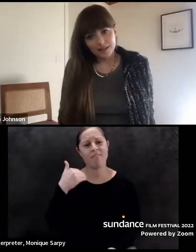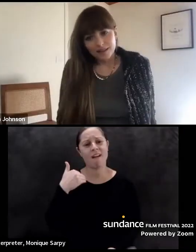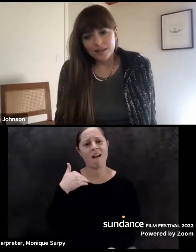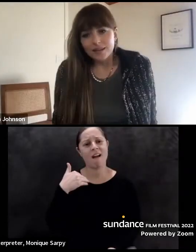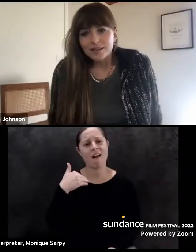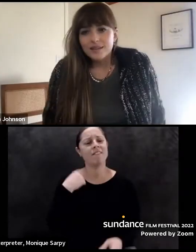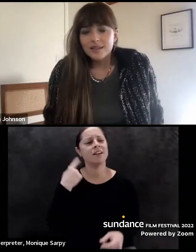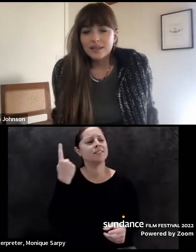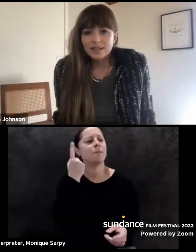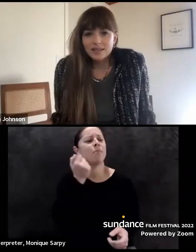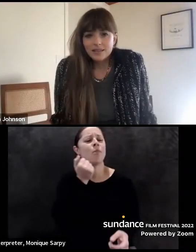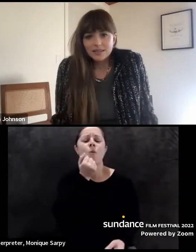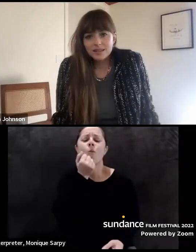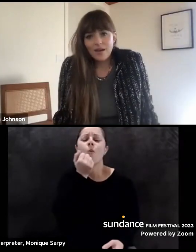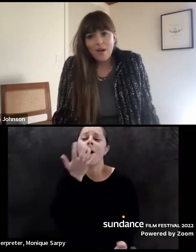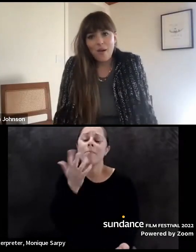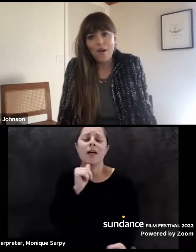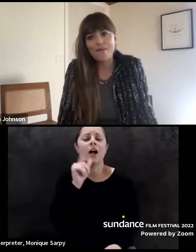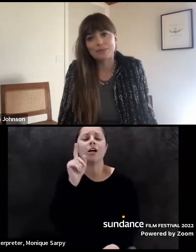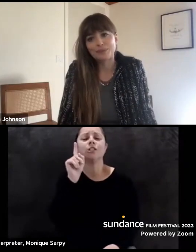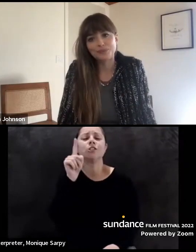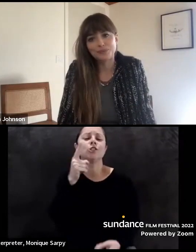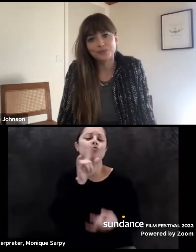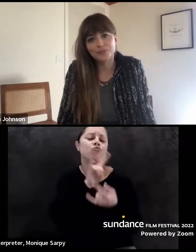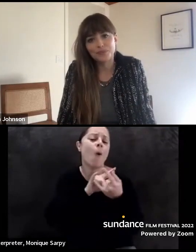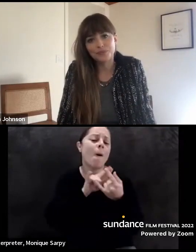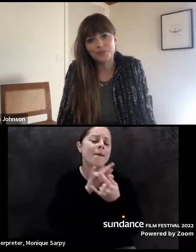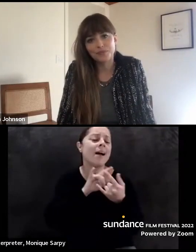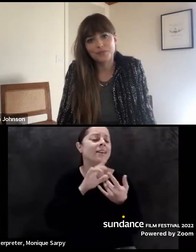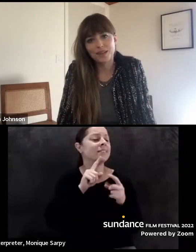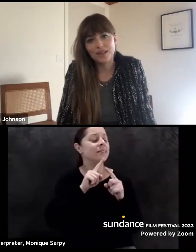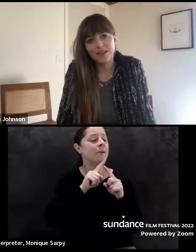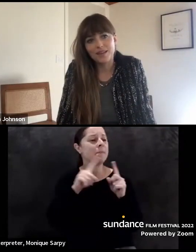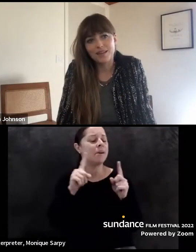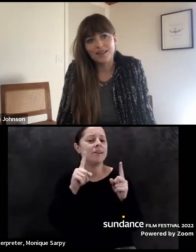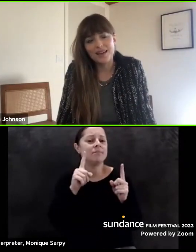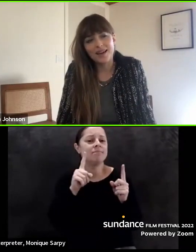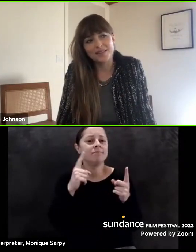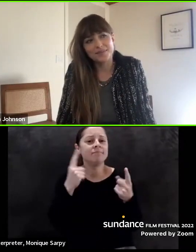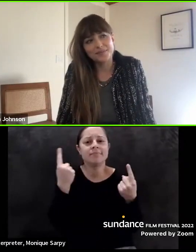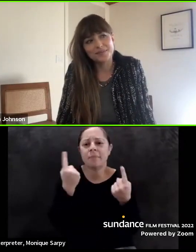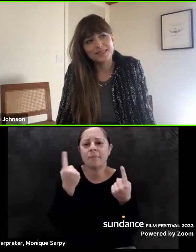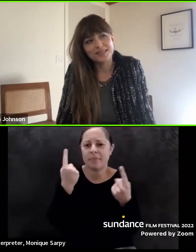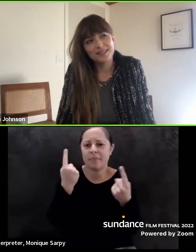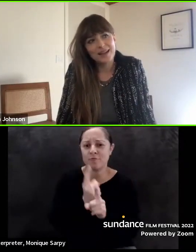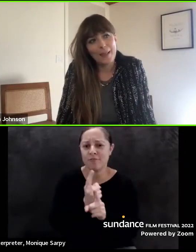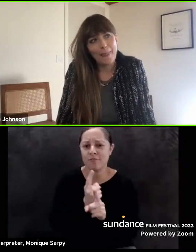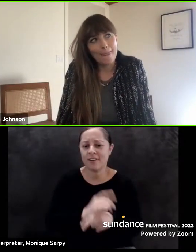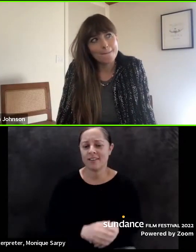the romance, right? But it's like the way that everybody in that movie relates to each other. Yeah,